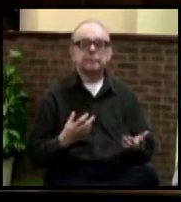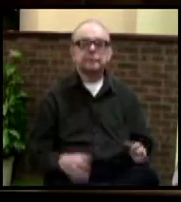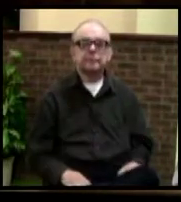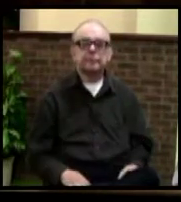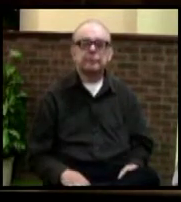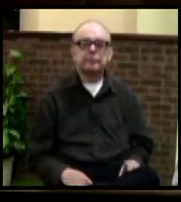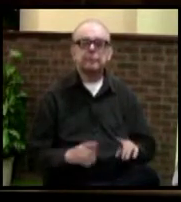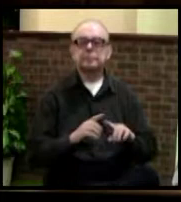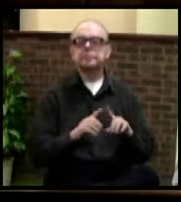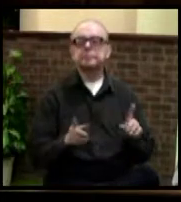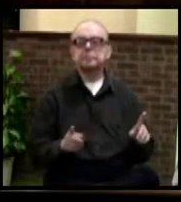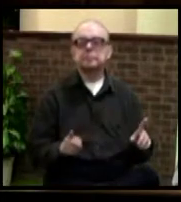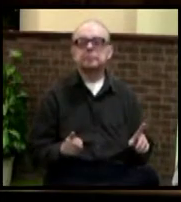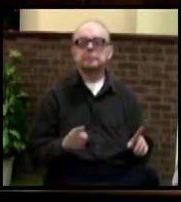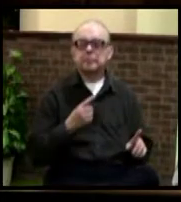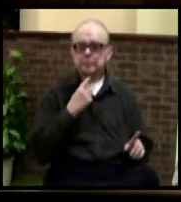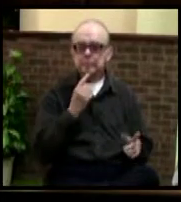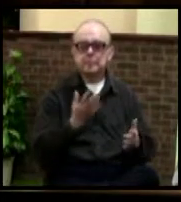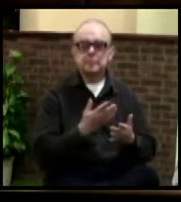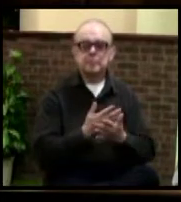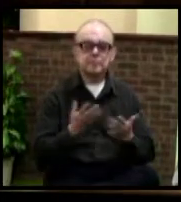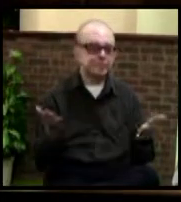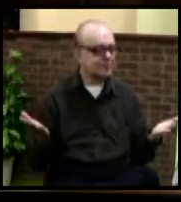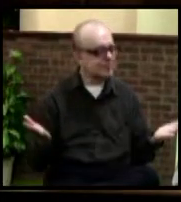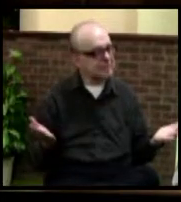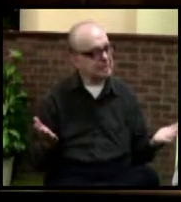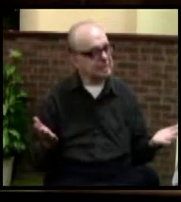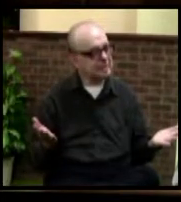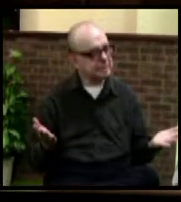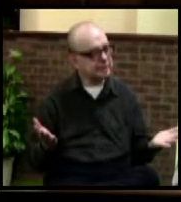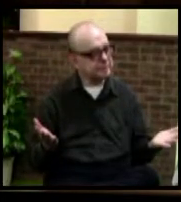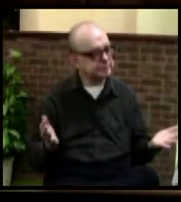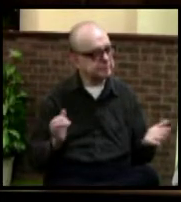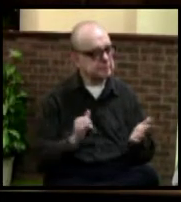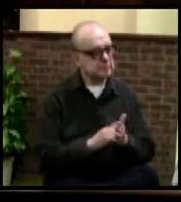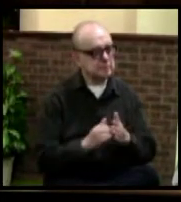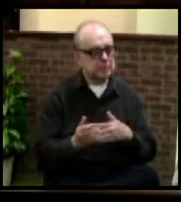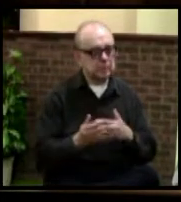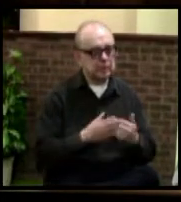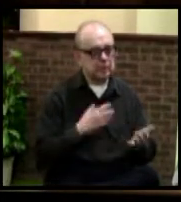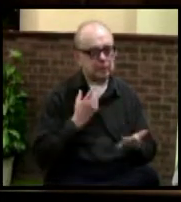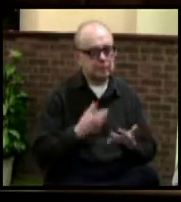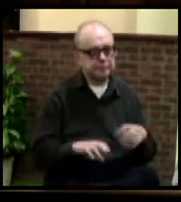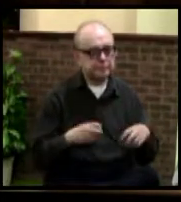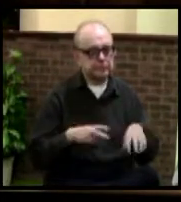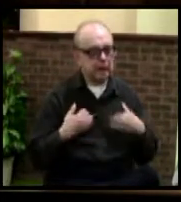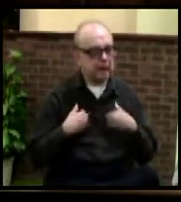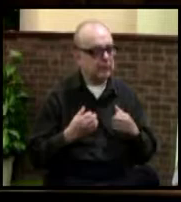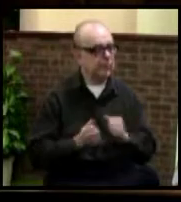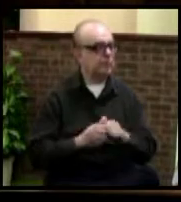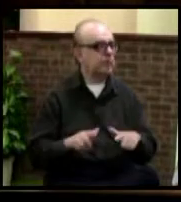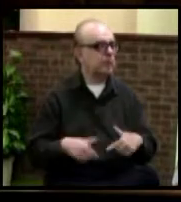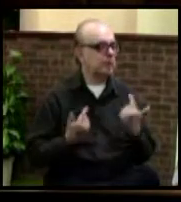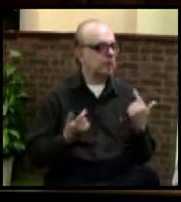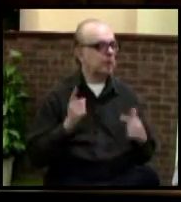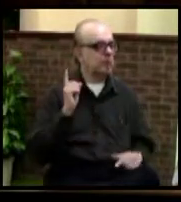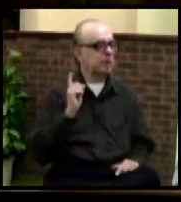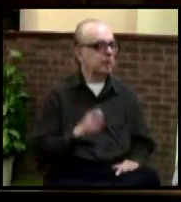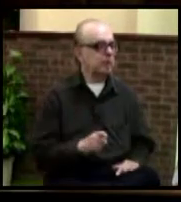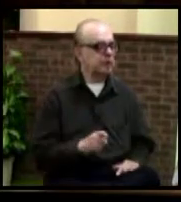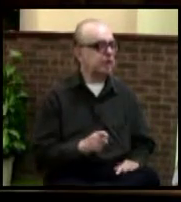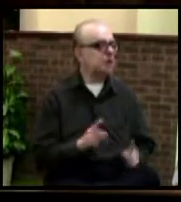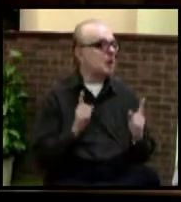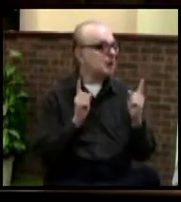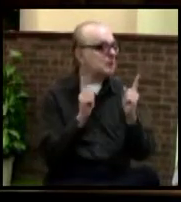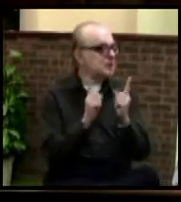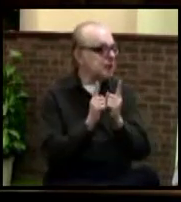there. But may I say something to you? That no matter what problems you have in life, they need to